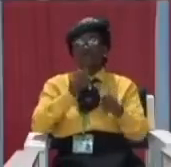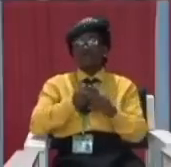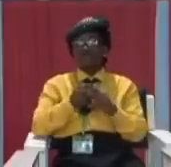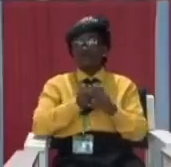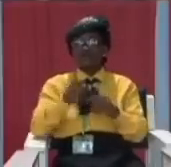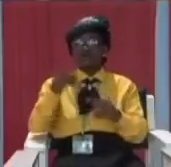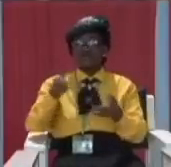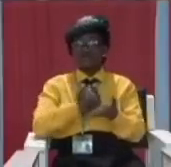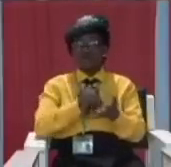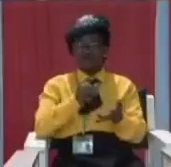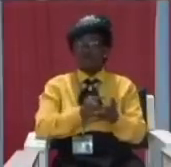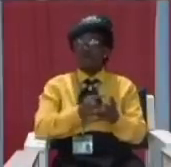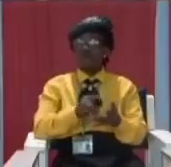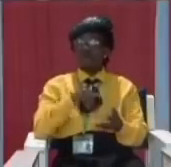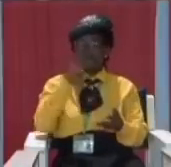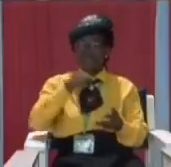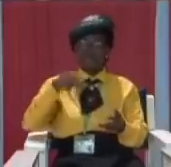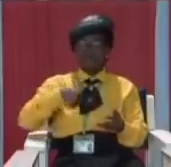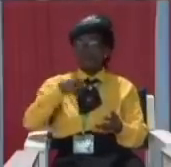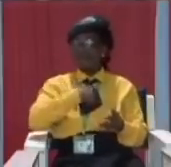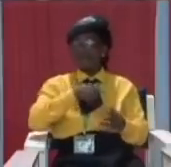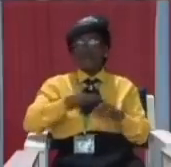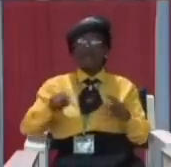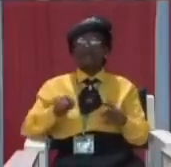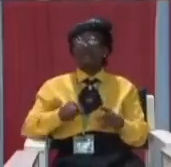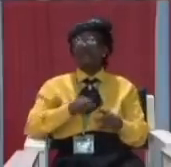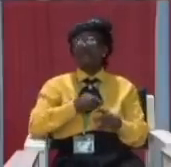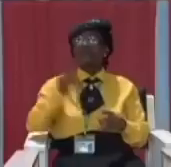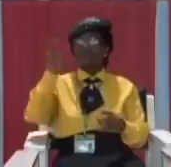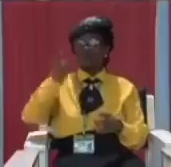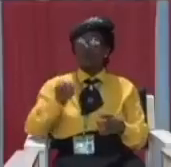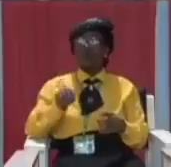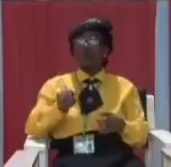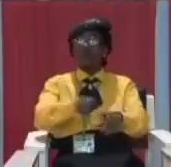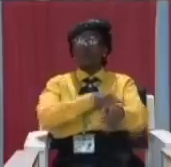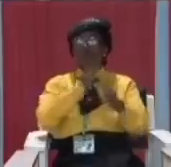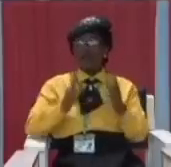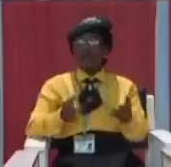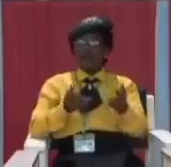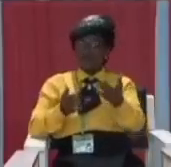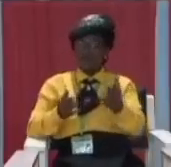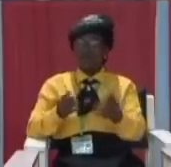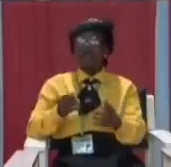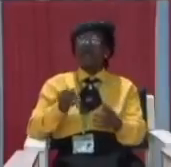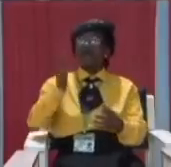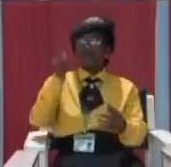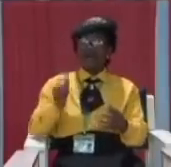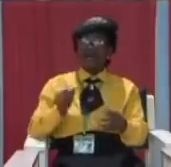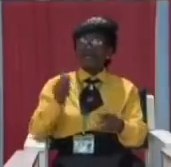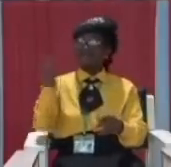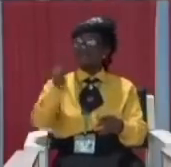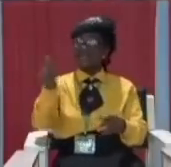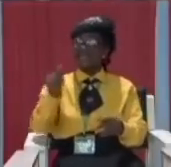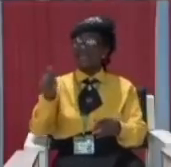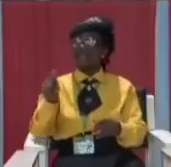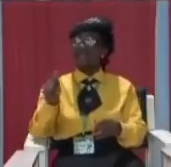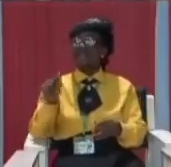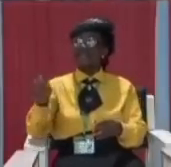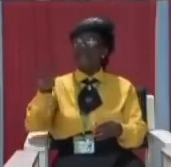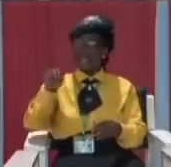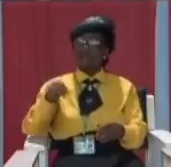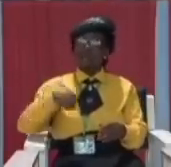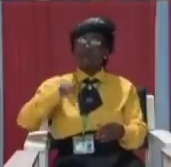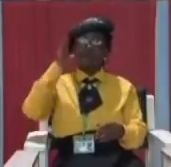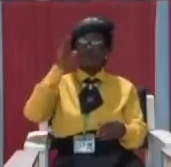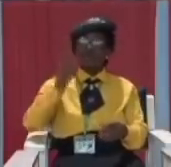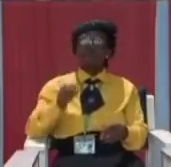wait. By tomorrow morning, 10 a.m., we are going to perform an operation in order to save the baby. There's